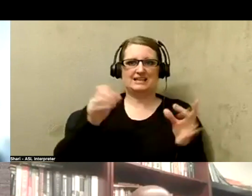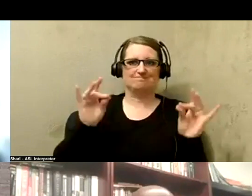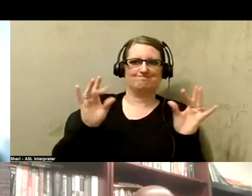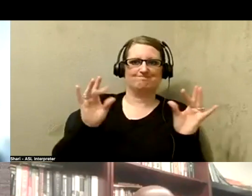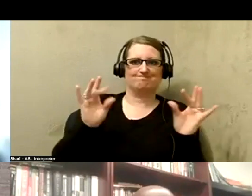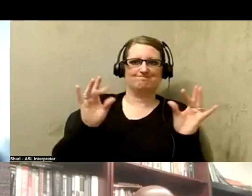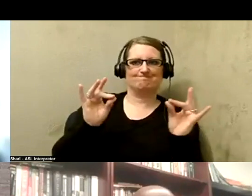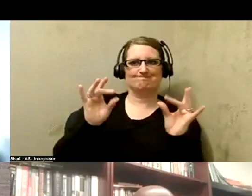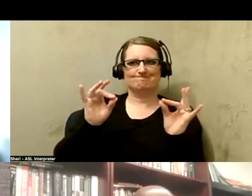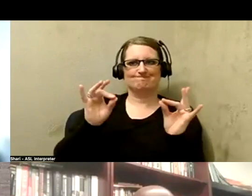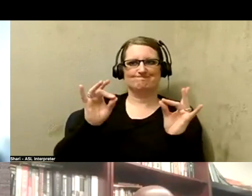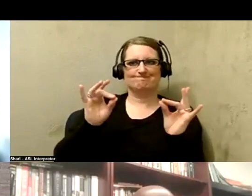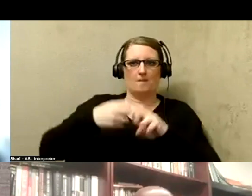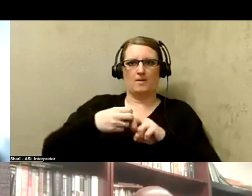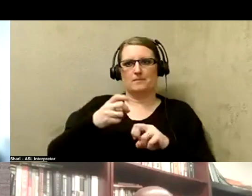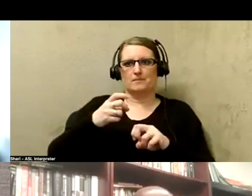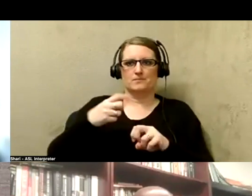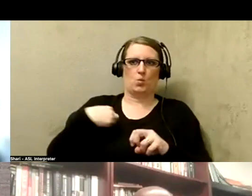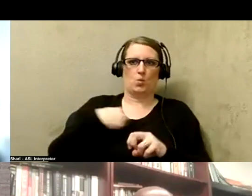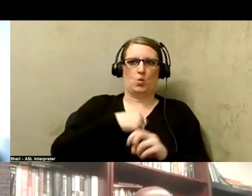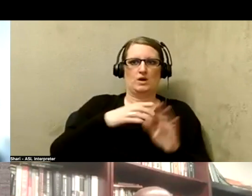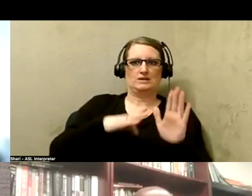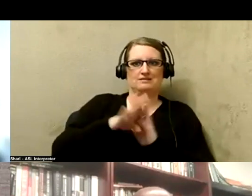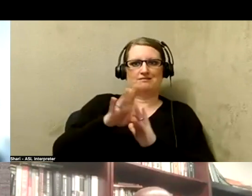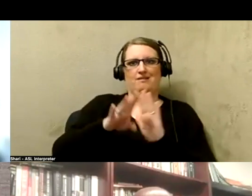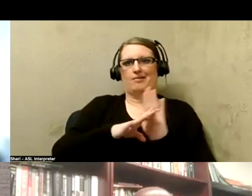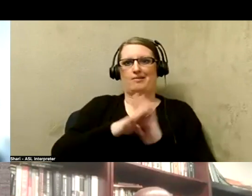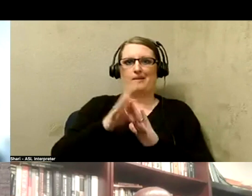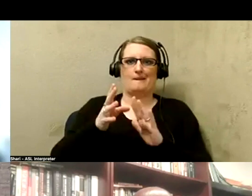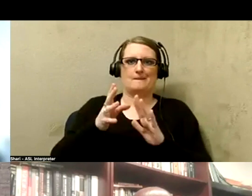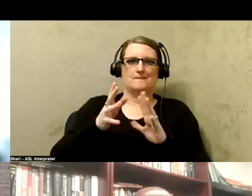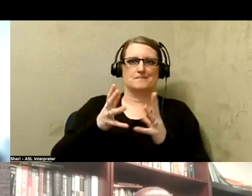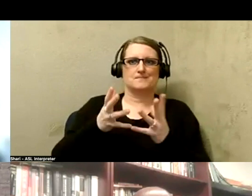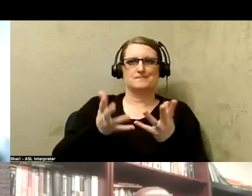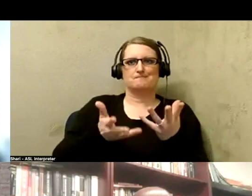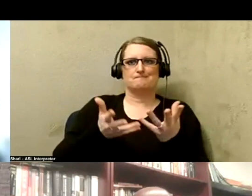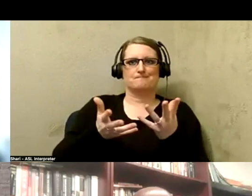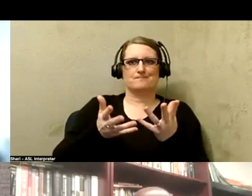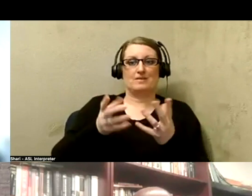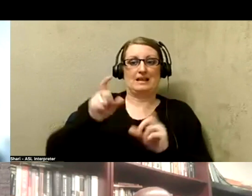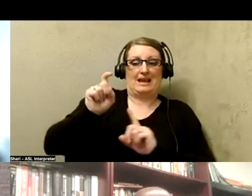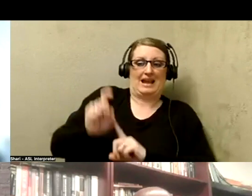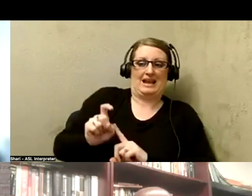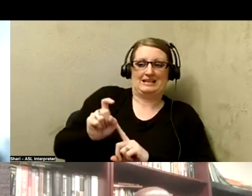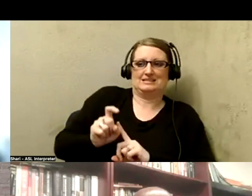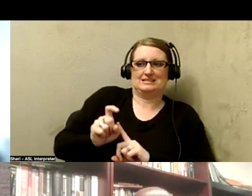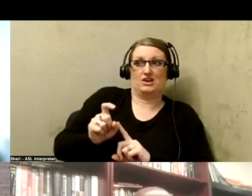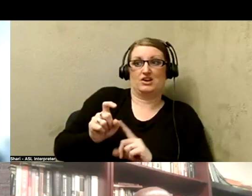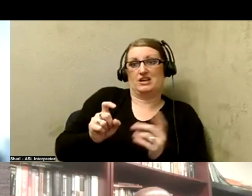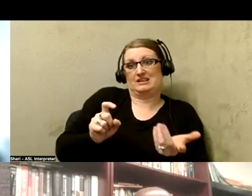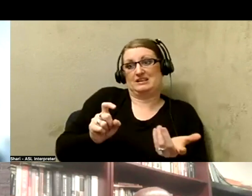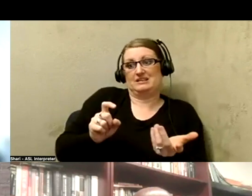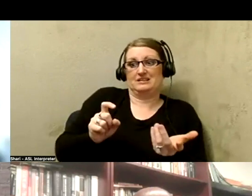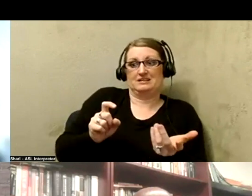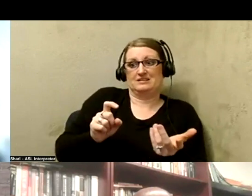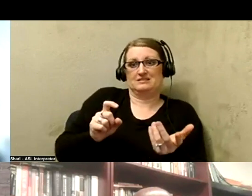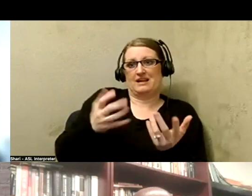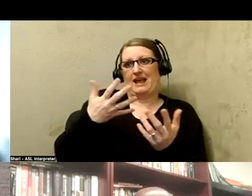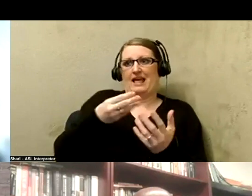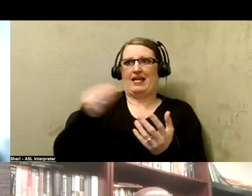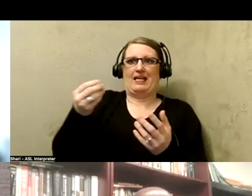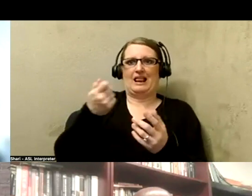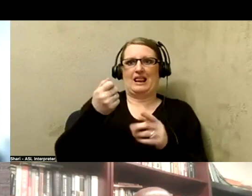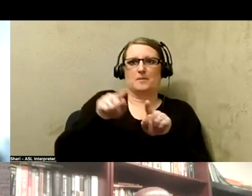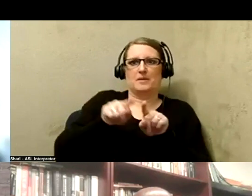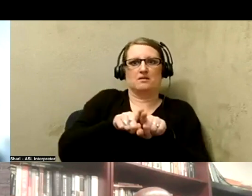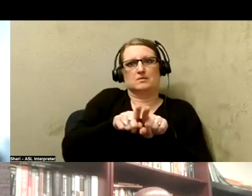thorny problem of what we've sort of developed being necessarily and unfortunately so kind of split off